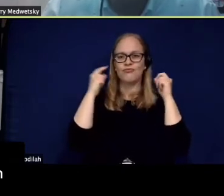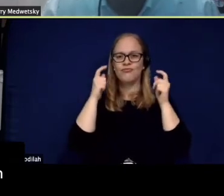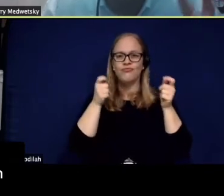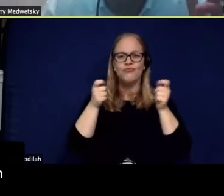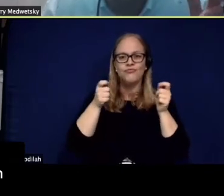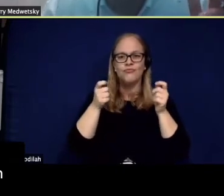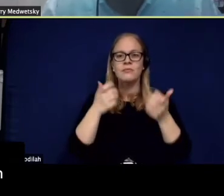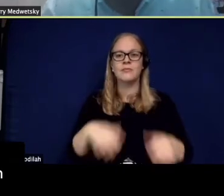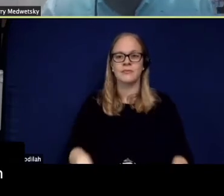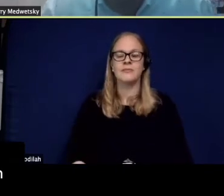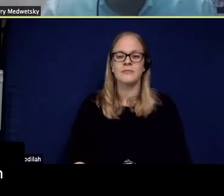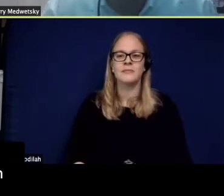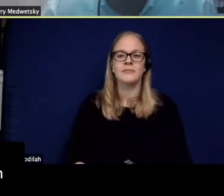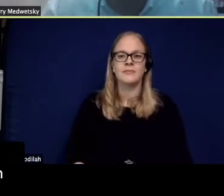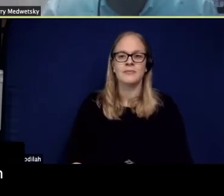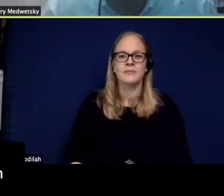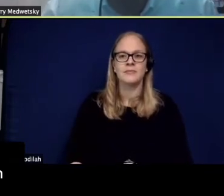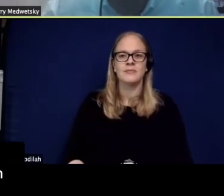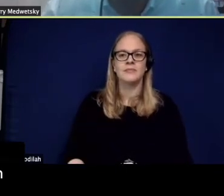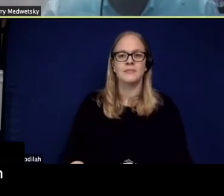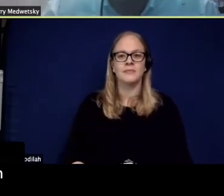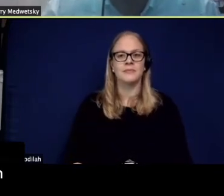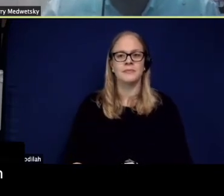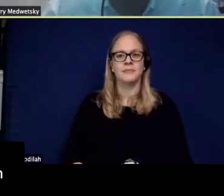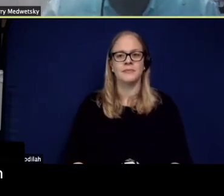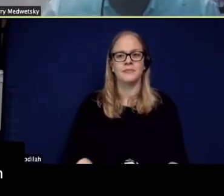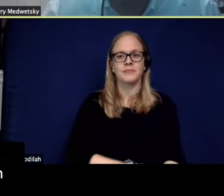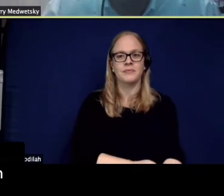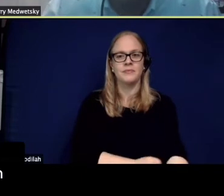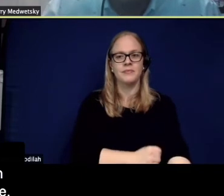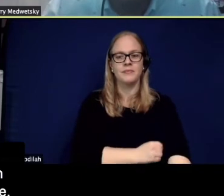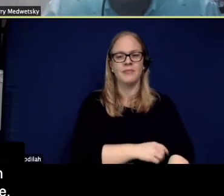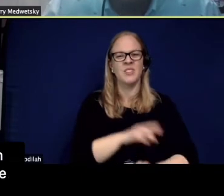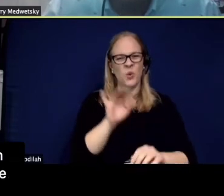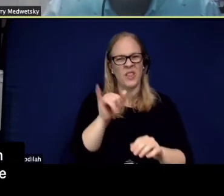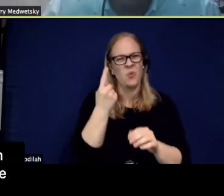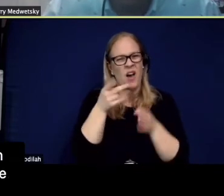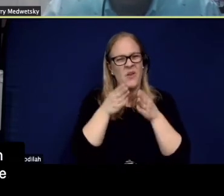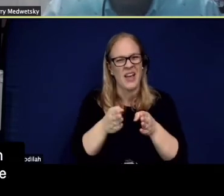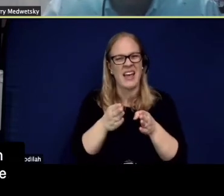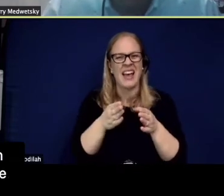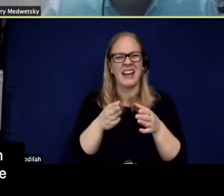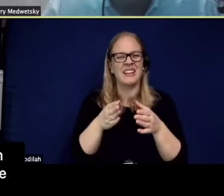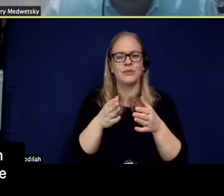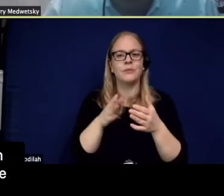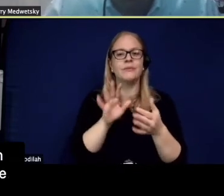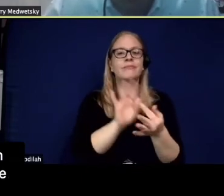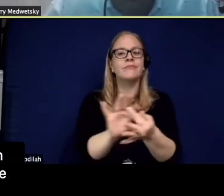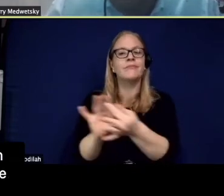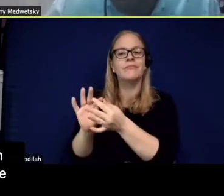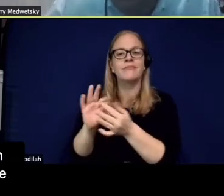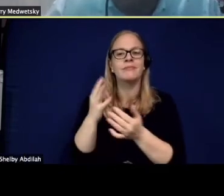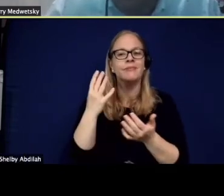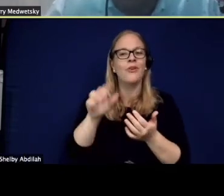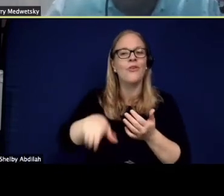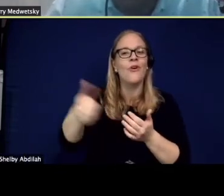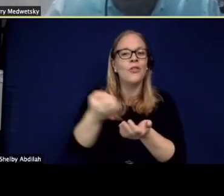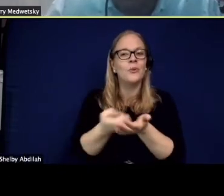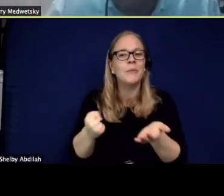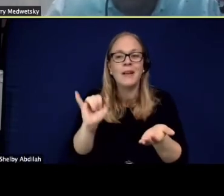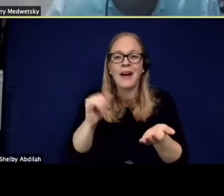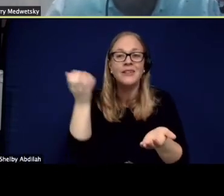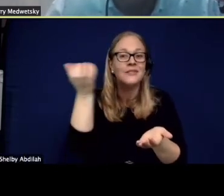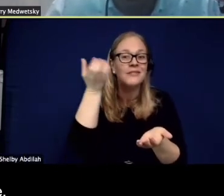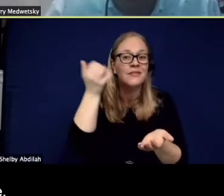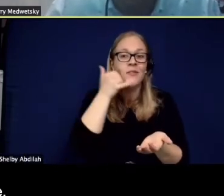to communicate with those external devices like cell phones. Now, I just wanted to mention there is